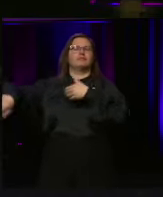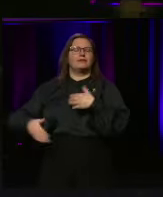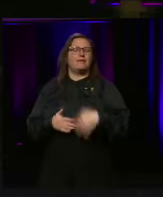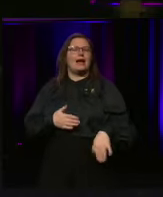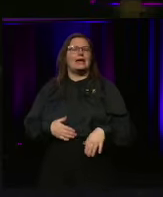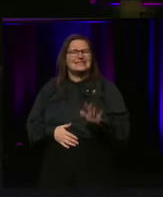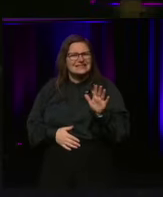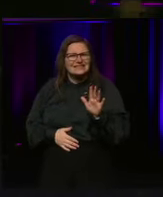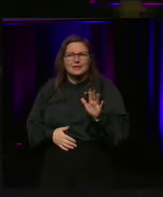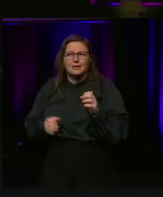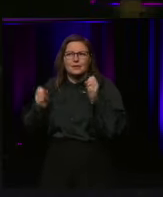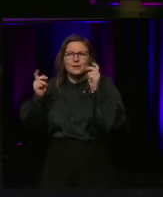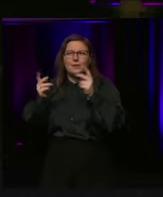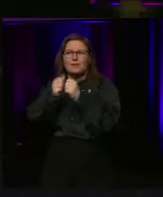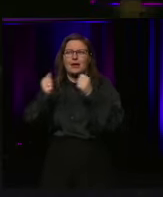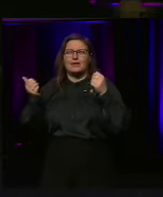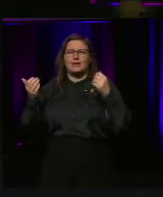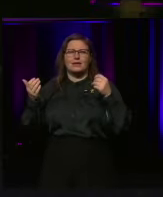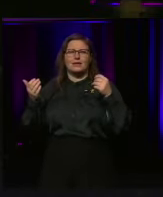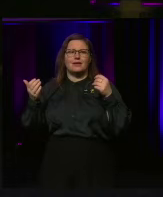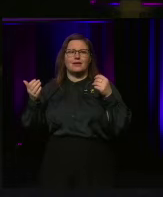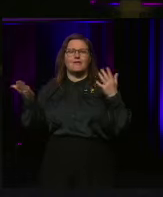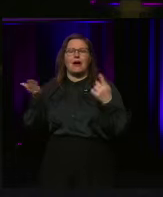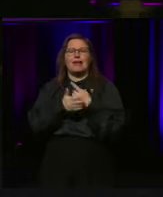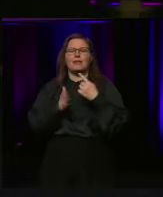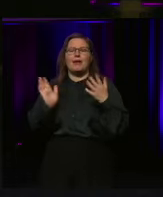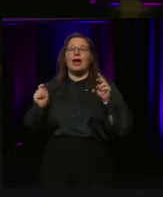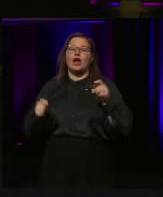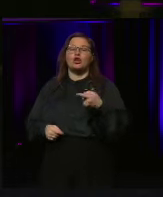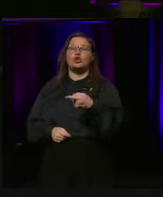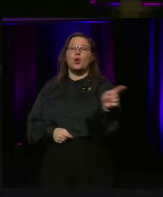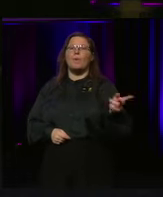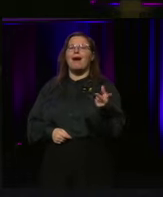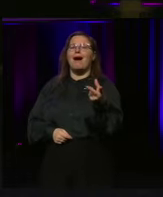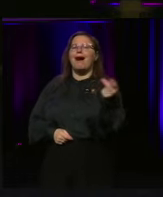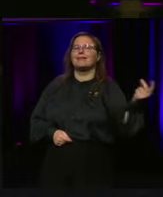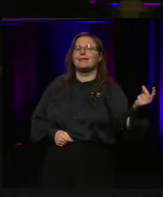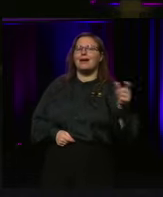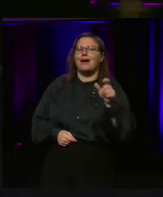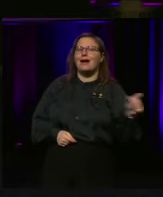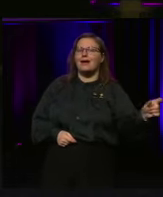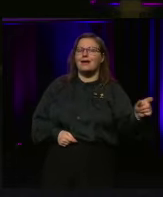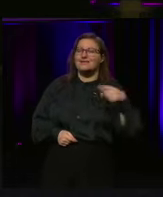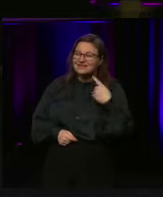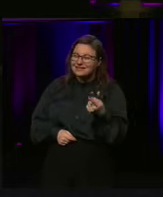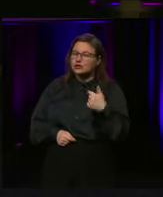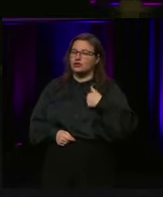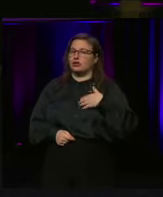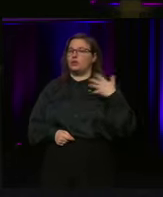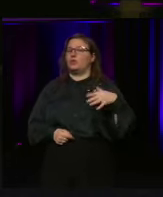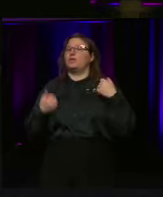But what happens with the others? That's, I think, an important question to